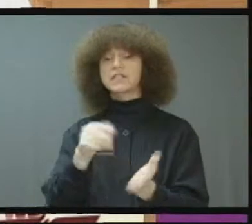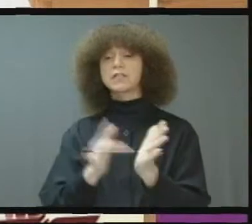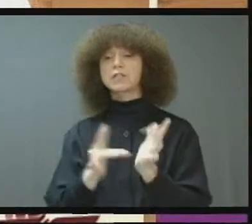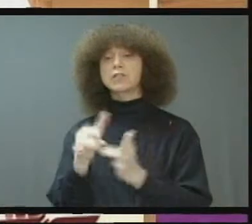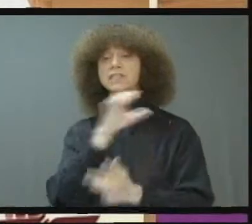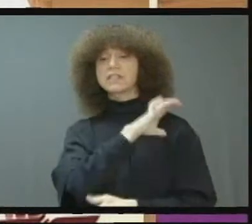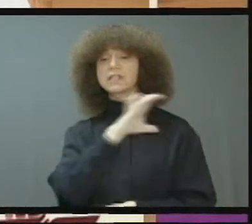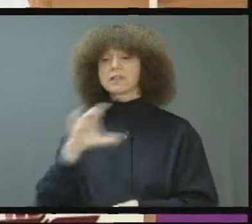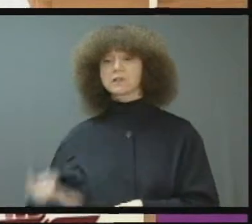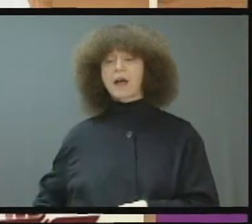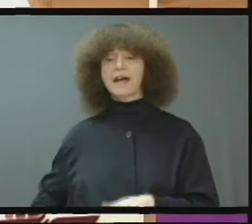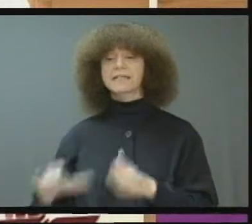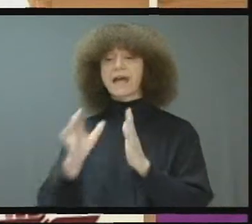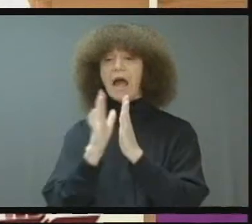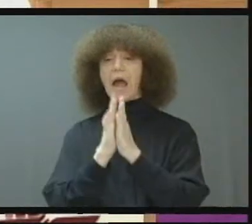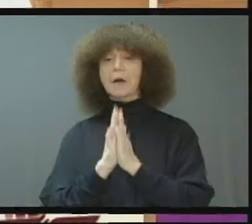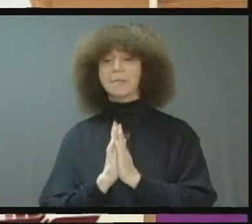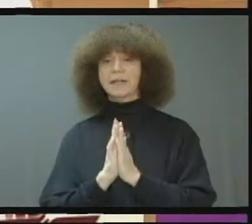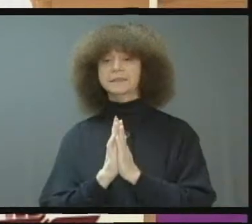Amen.